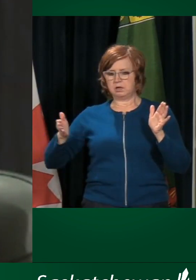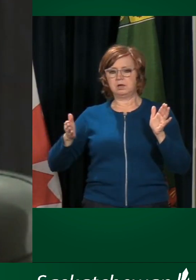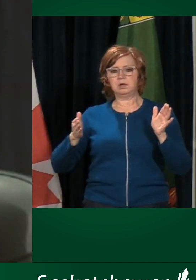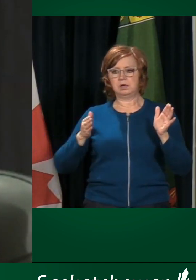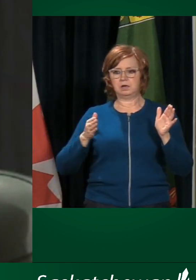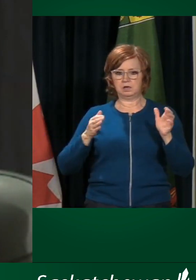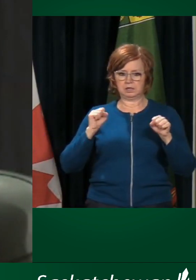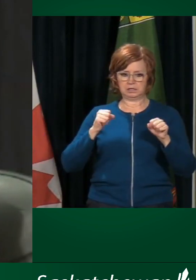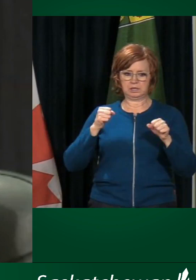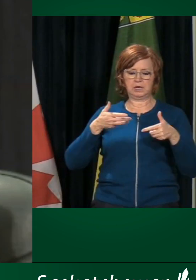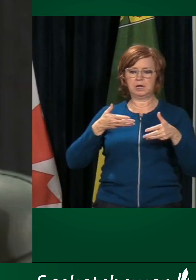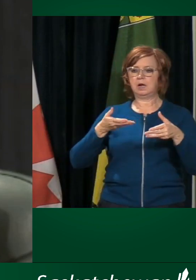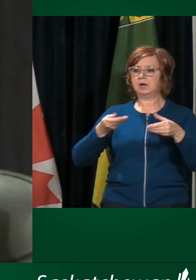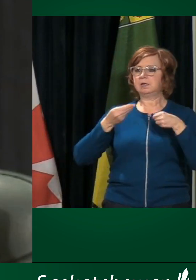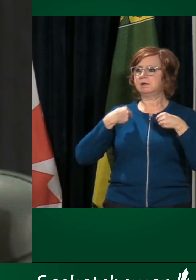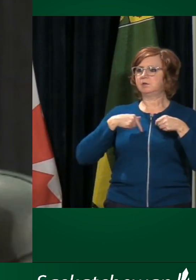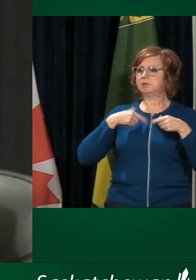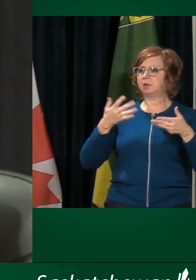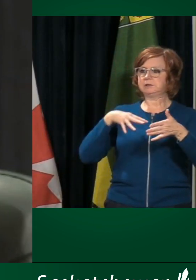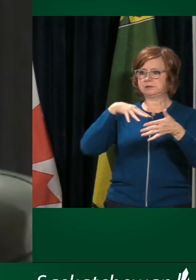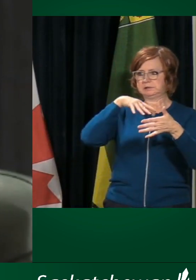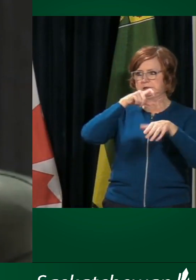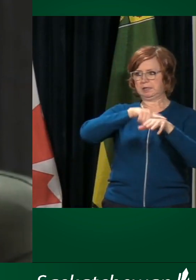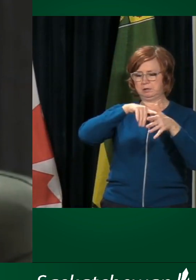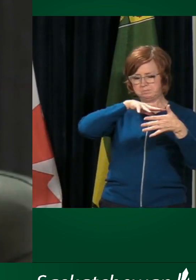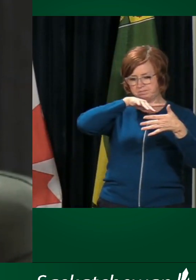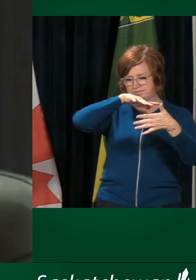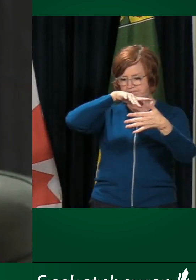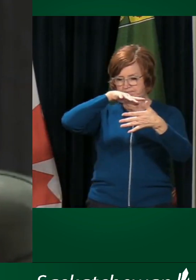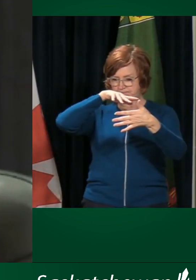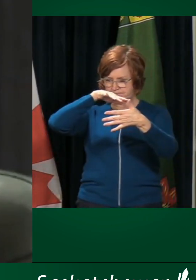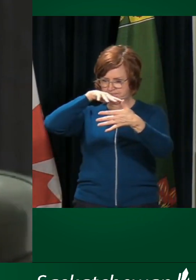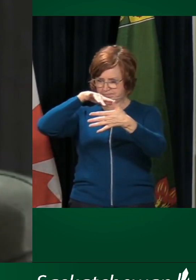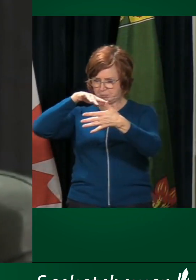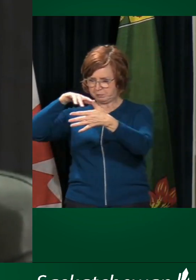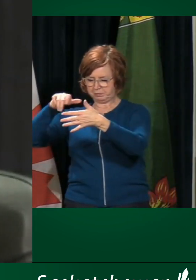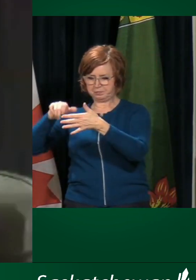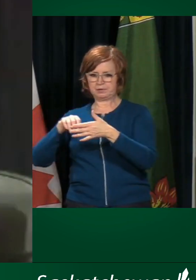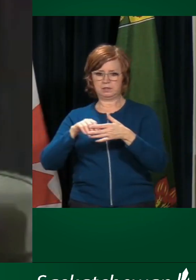province, whether it's us reopening the healthcare system or the economy continuing